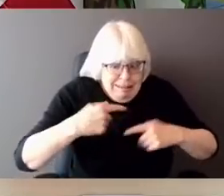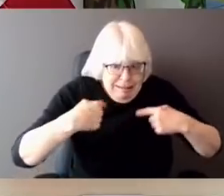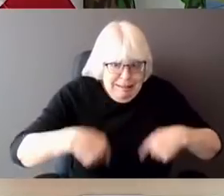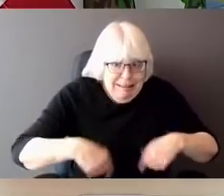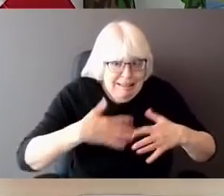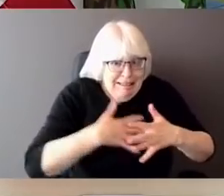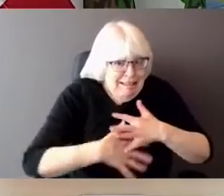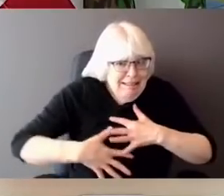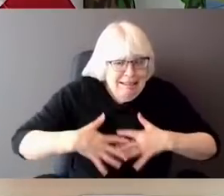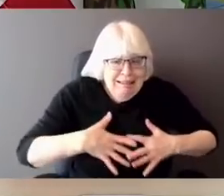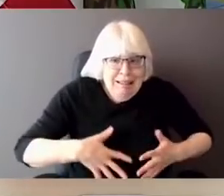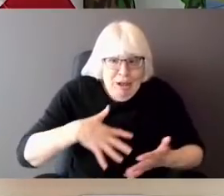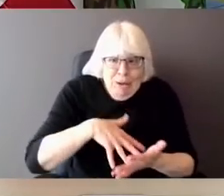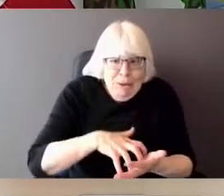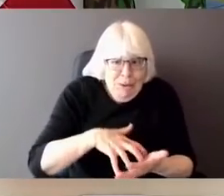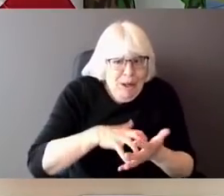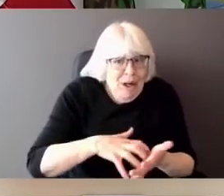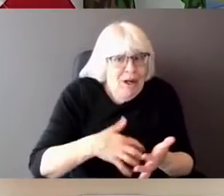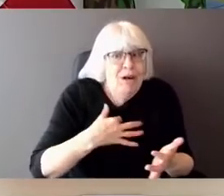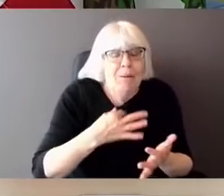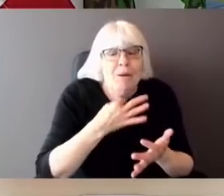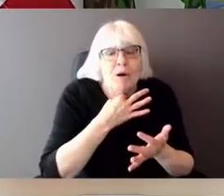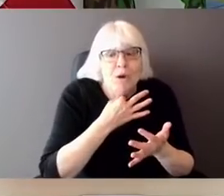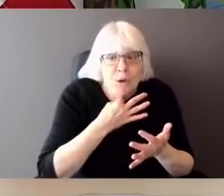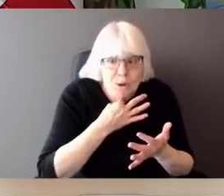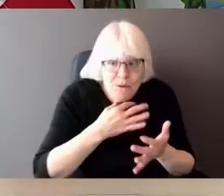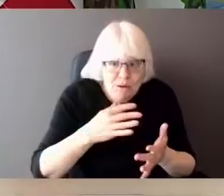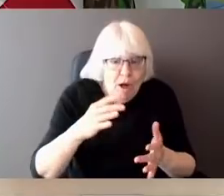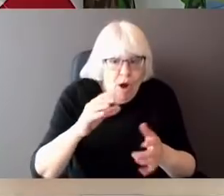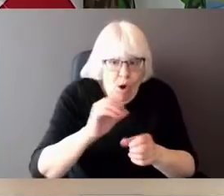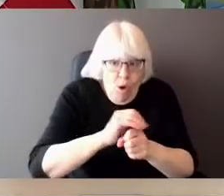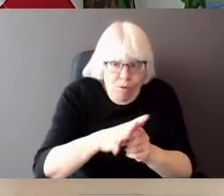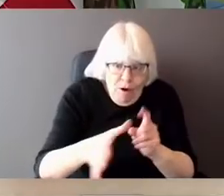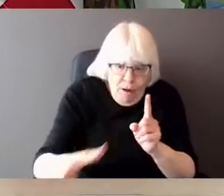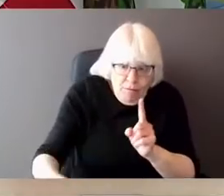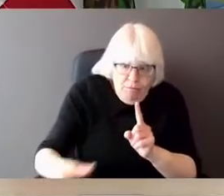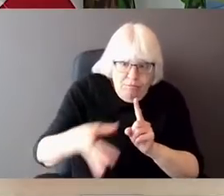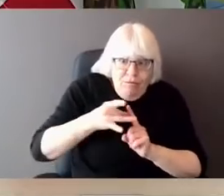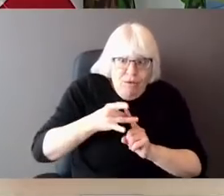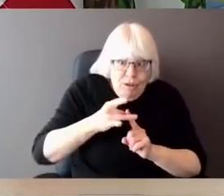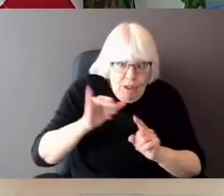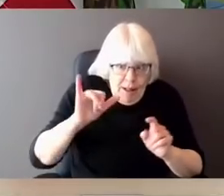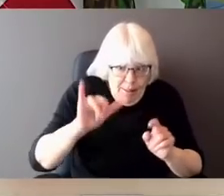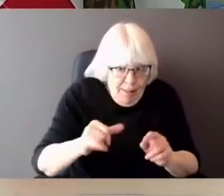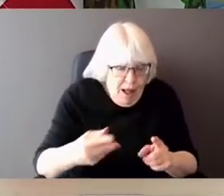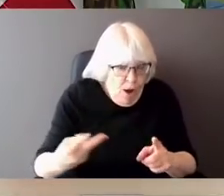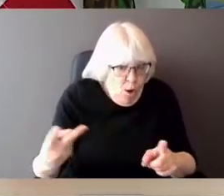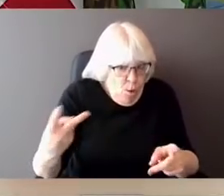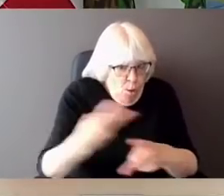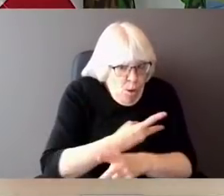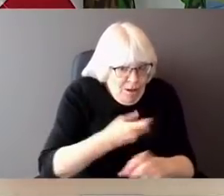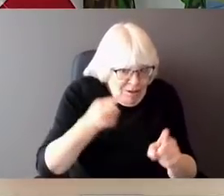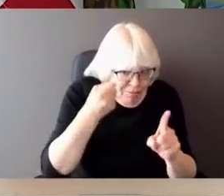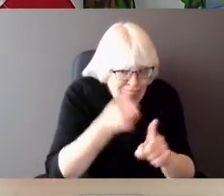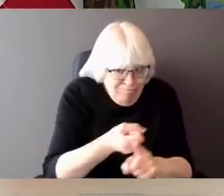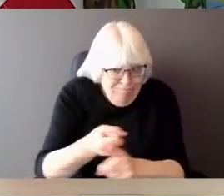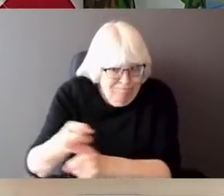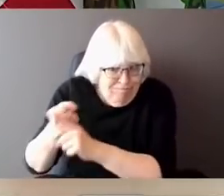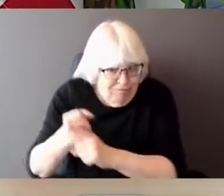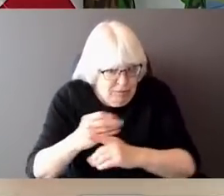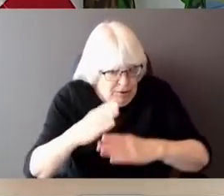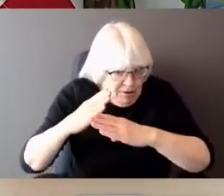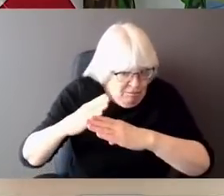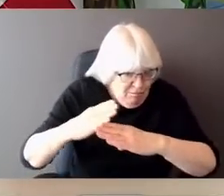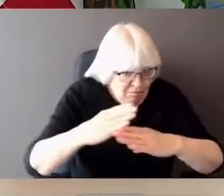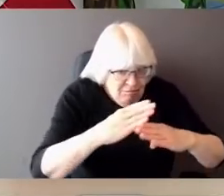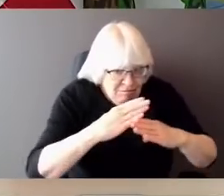to those who are immunocompromised than other viruses? Because we know, people who are immunocompromised have had to be very careful with